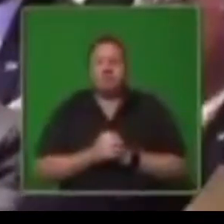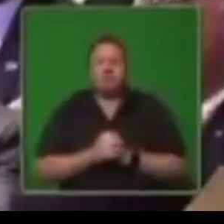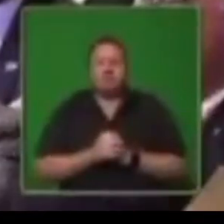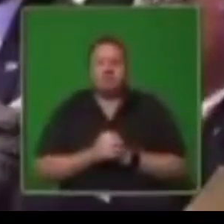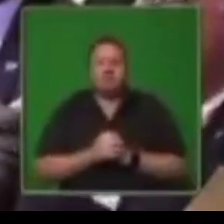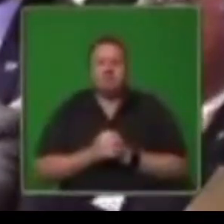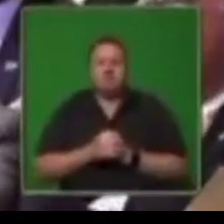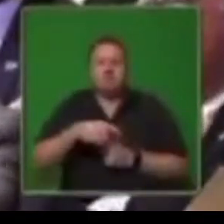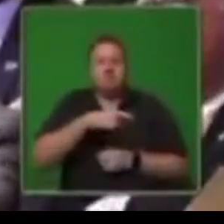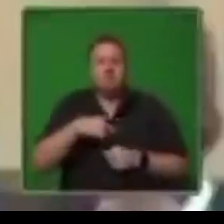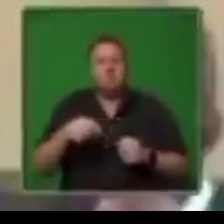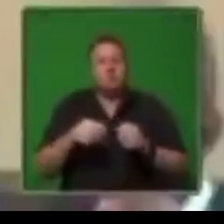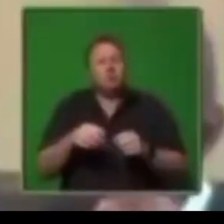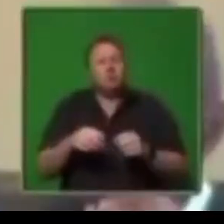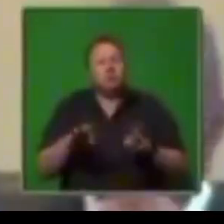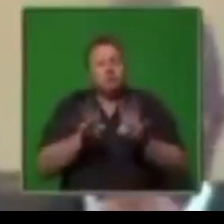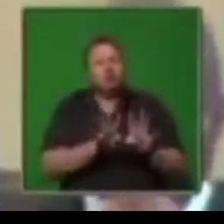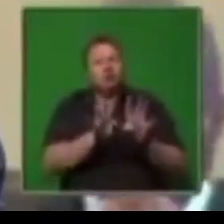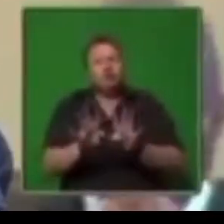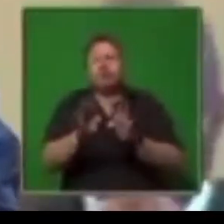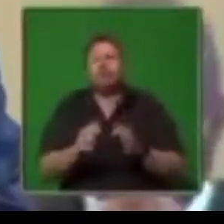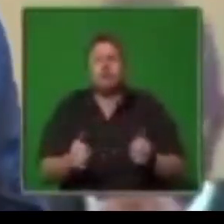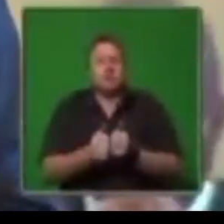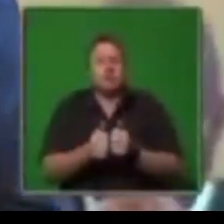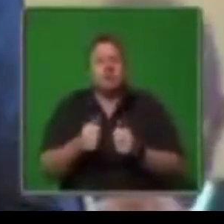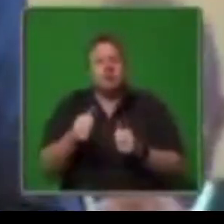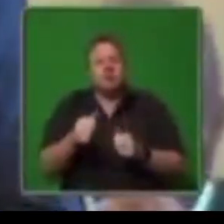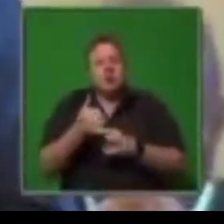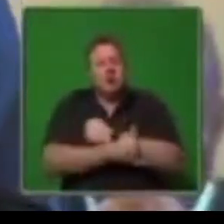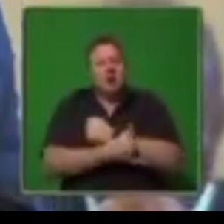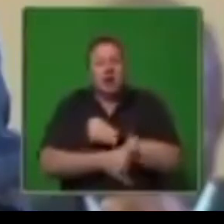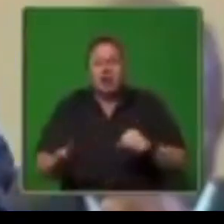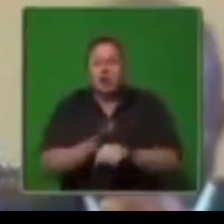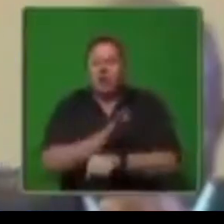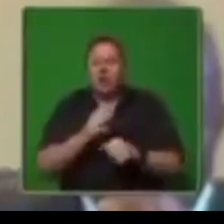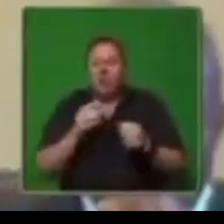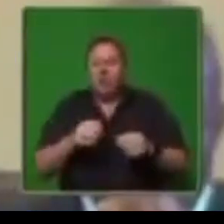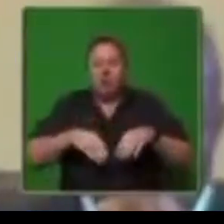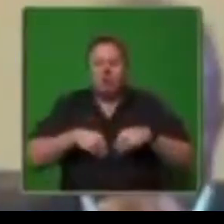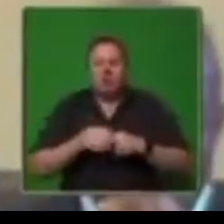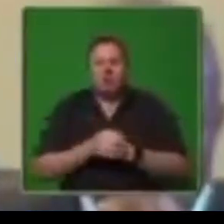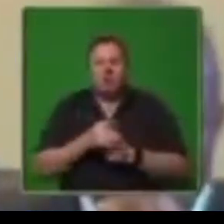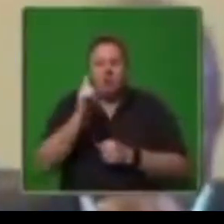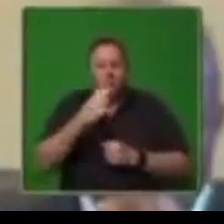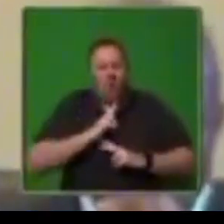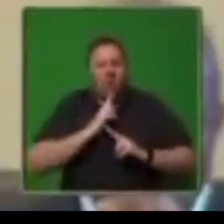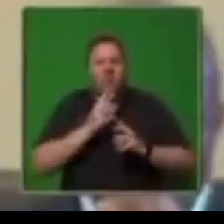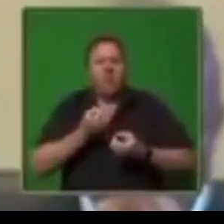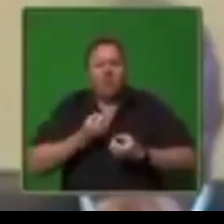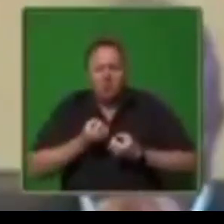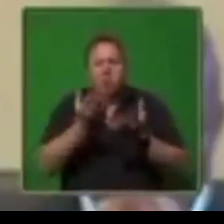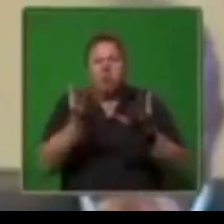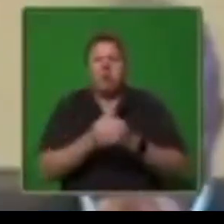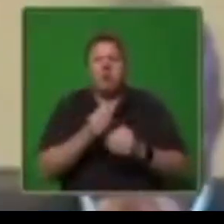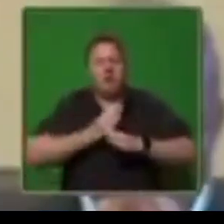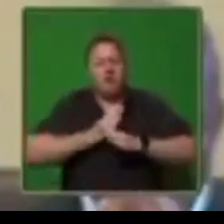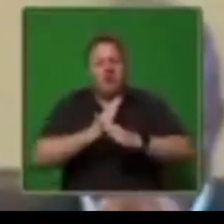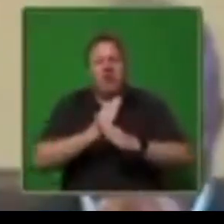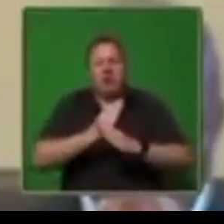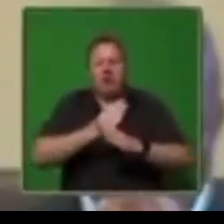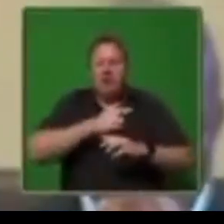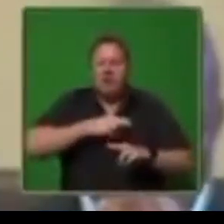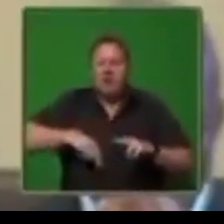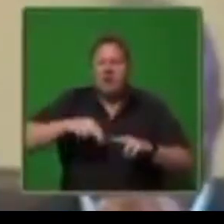We will stand together as a united nation, and we will speak with one voice in defense of our